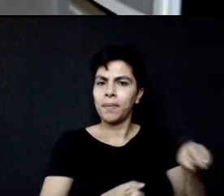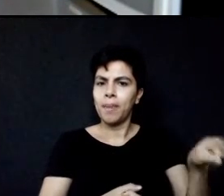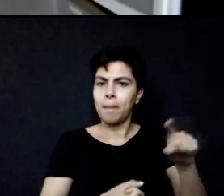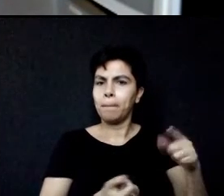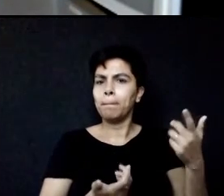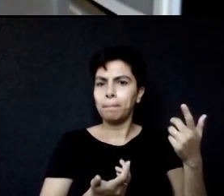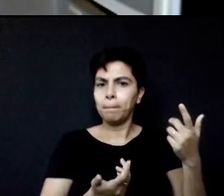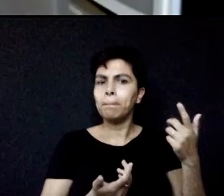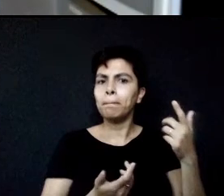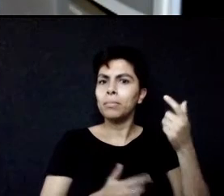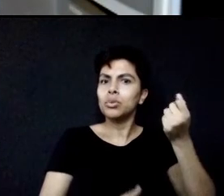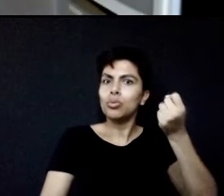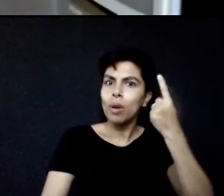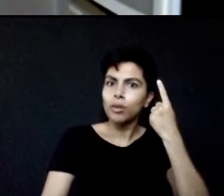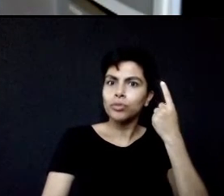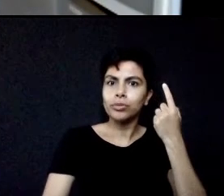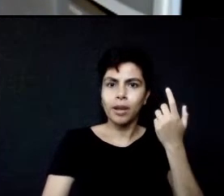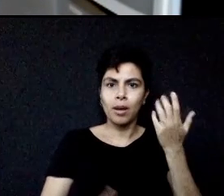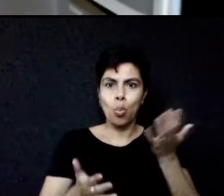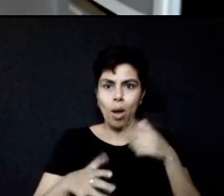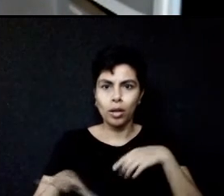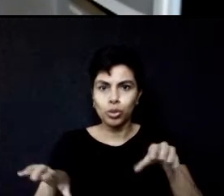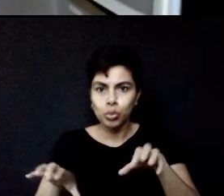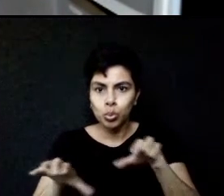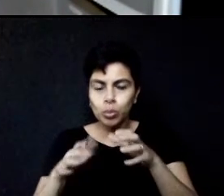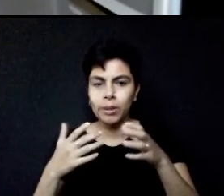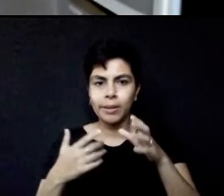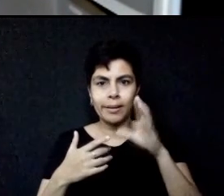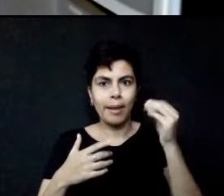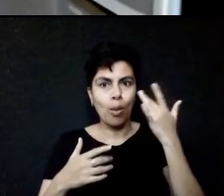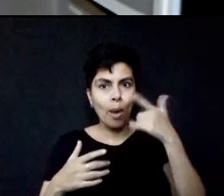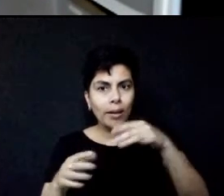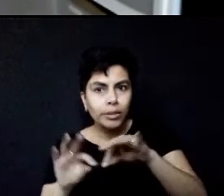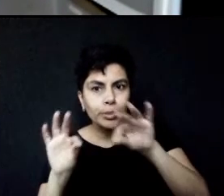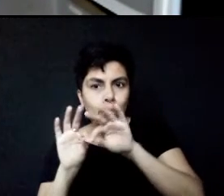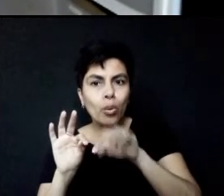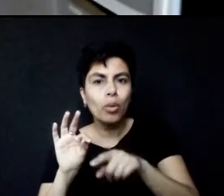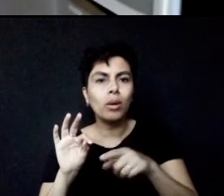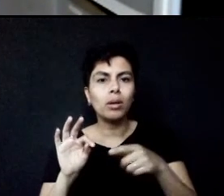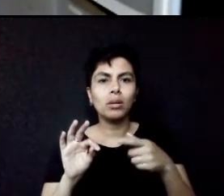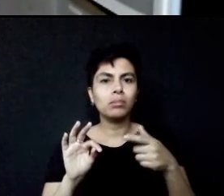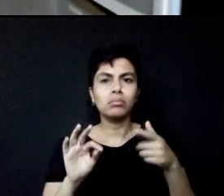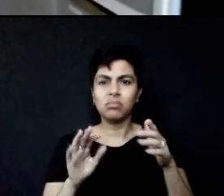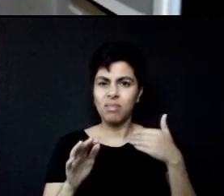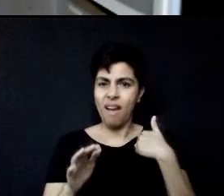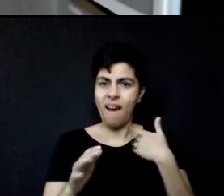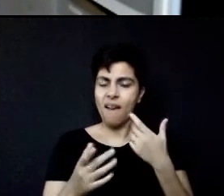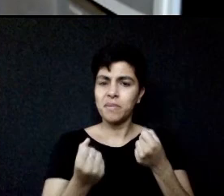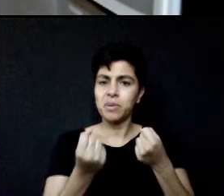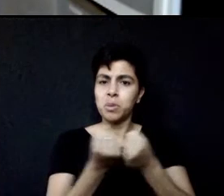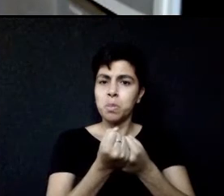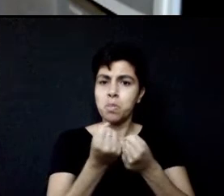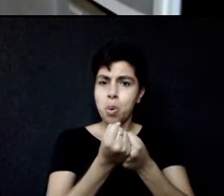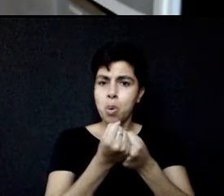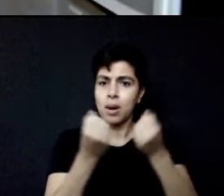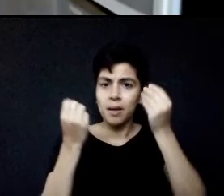them in understanding what it is you're doing and the importance of it? Are there any supports